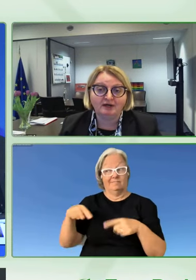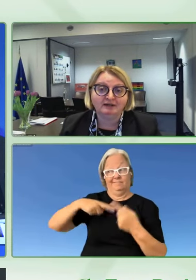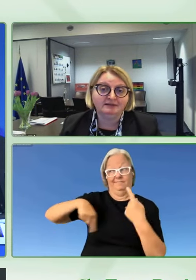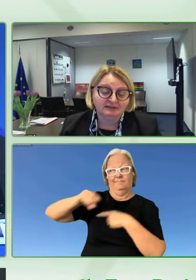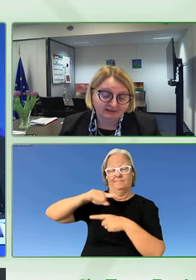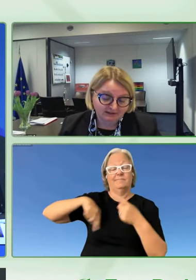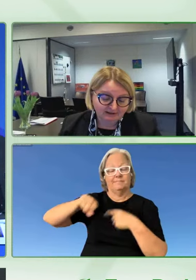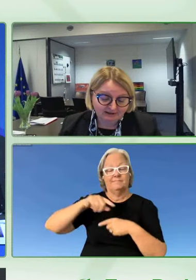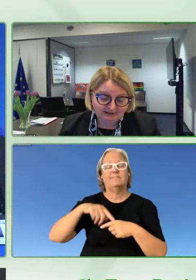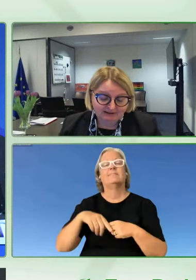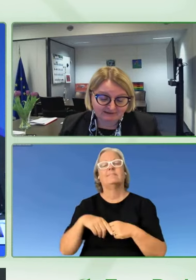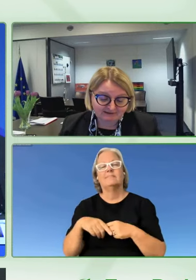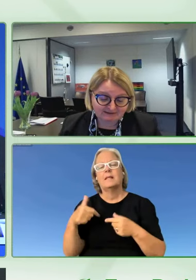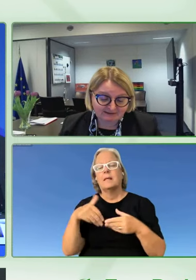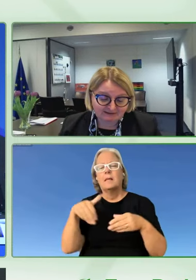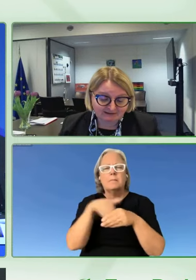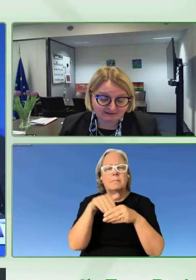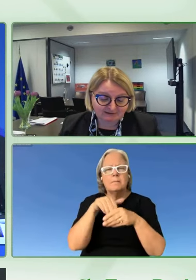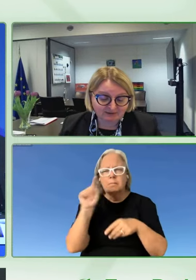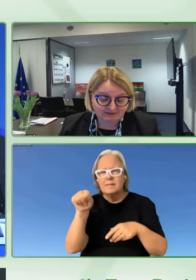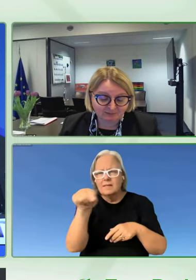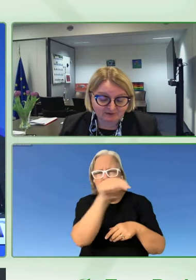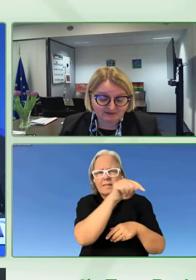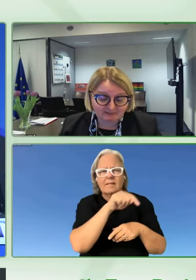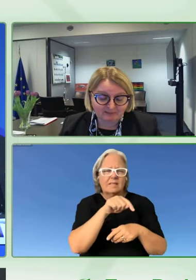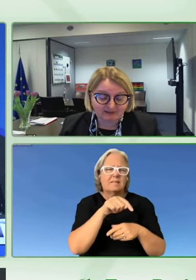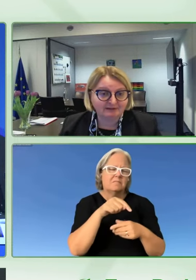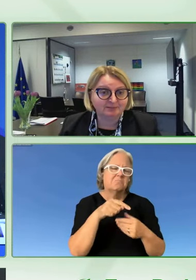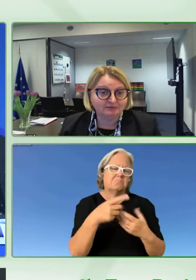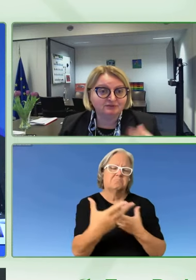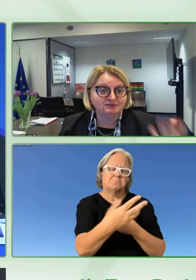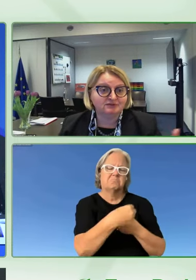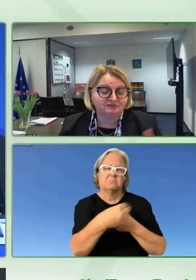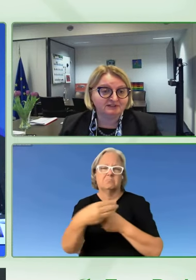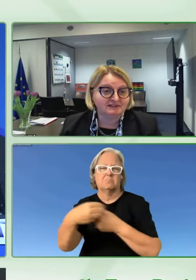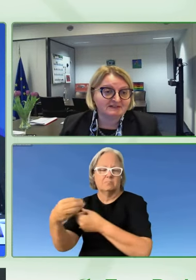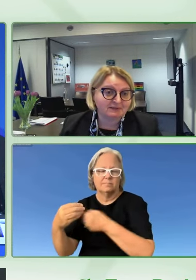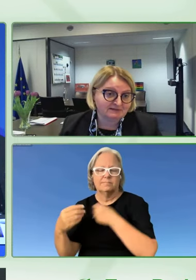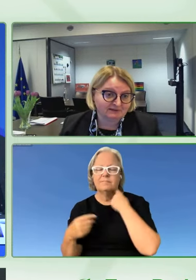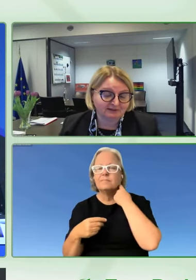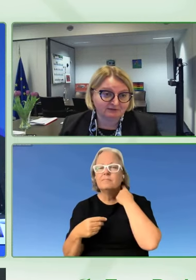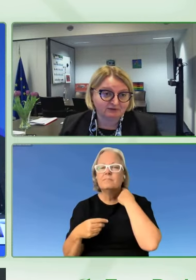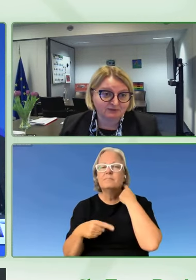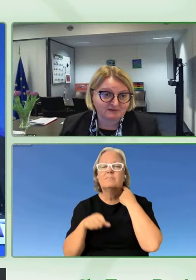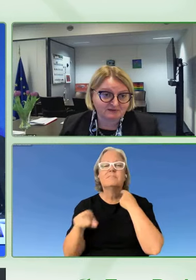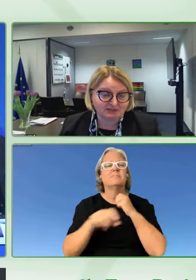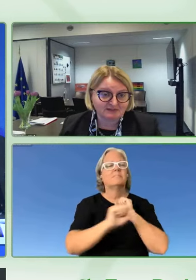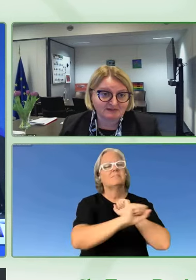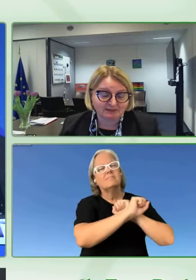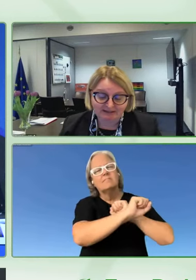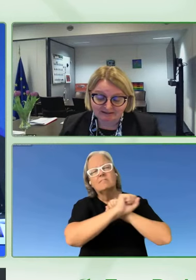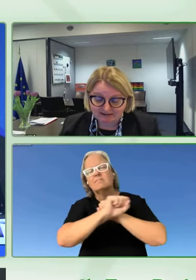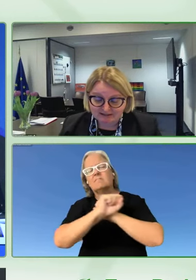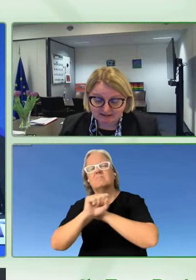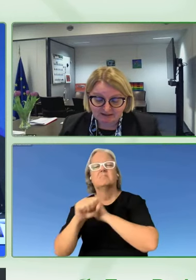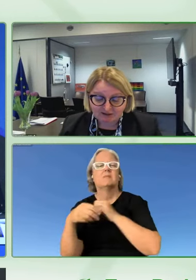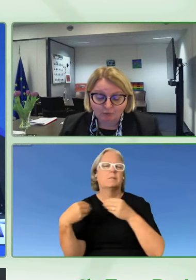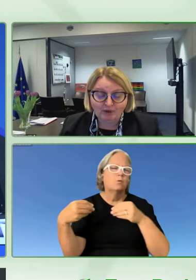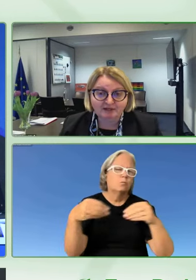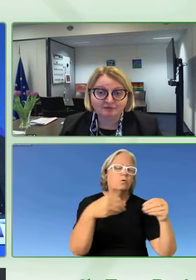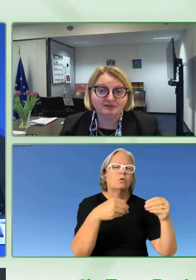states wide, and it was a campaign about the different aspects relevant to persons with